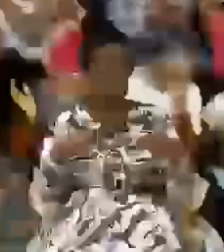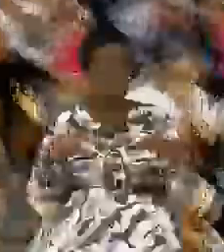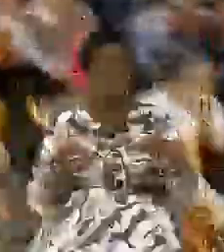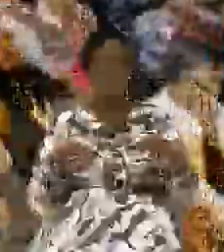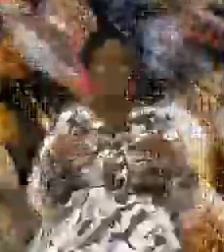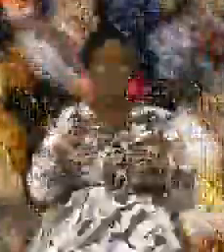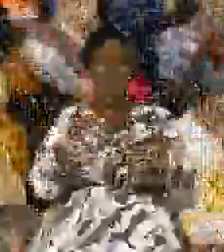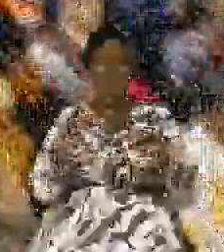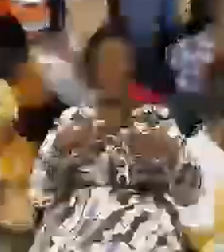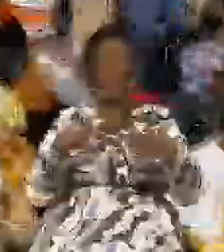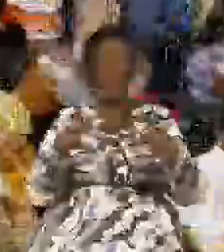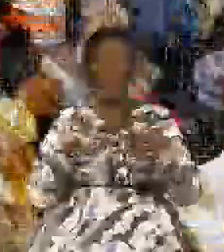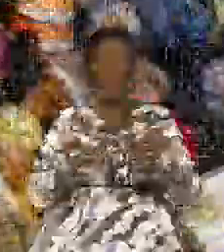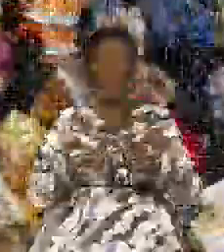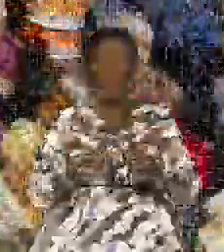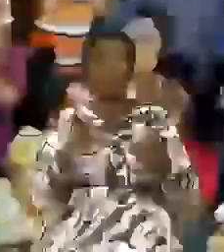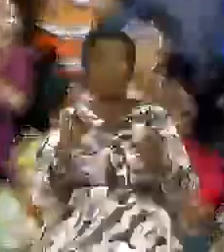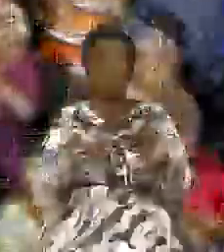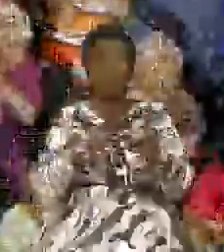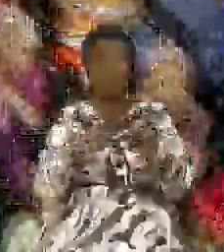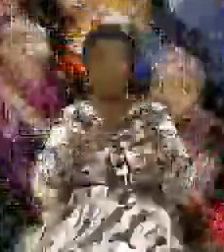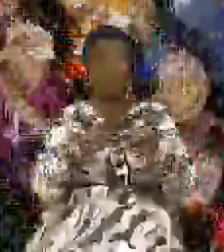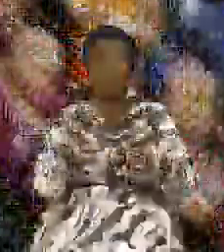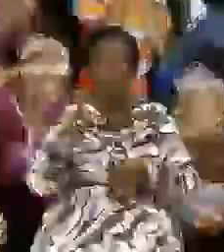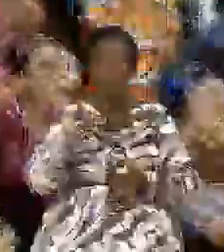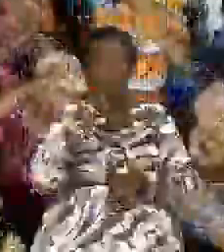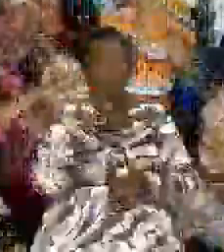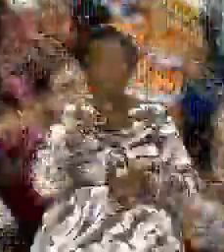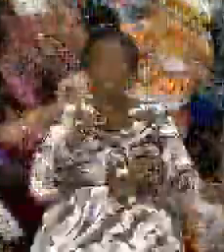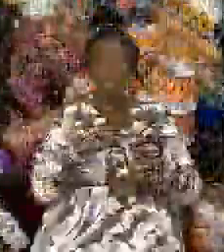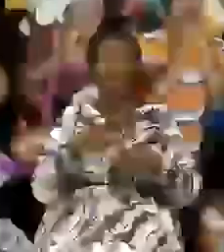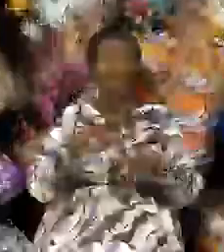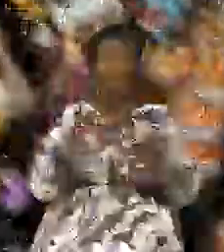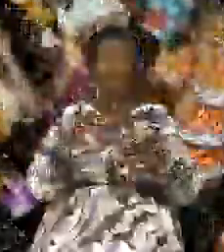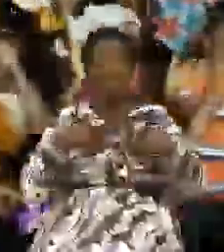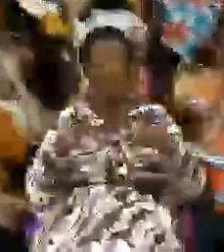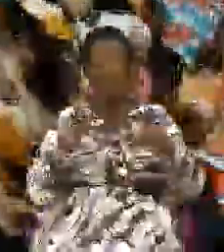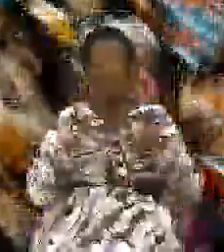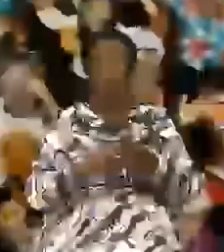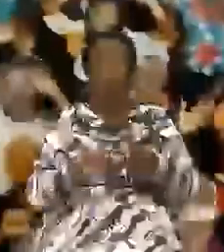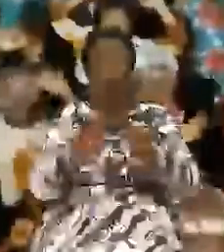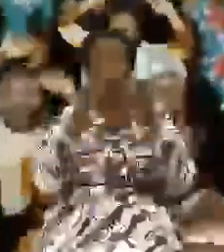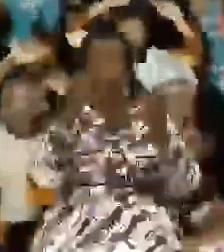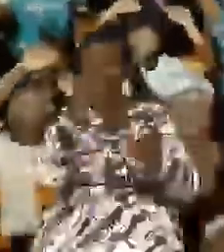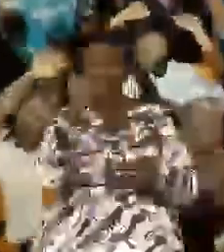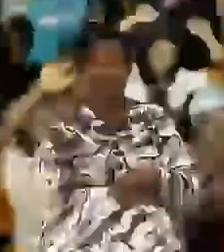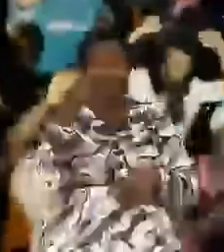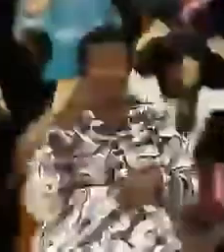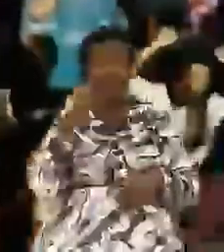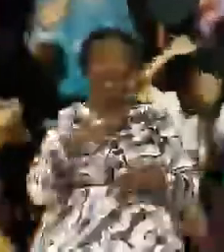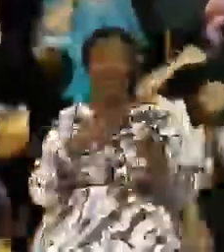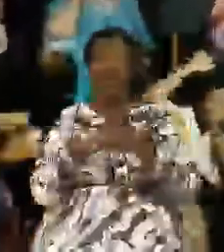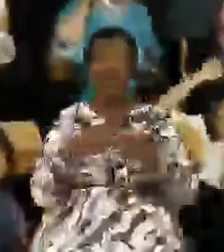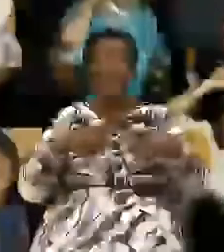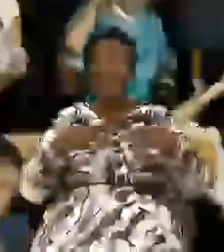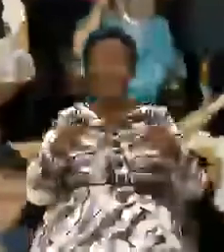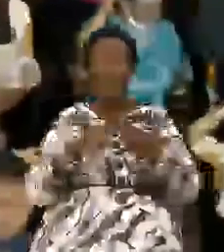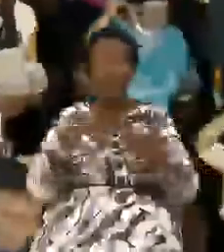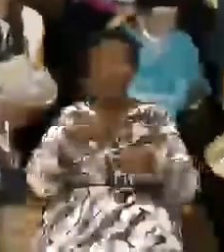bones. Healing to open your blind eyes. Healing to make you rise up and walk.